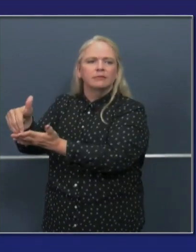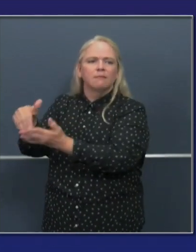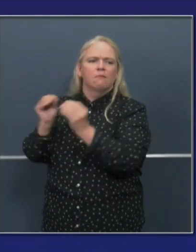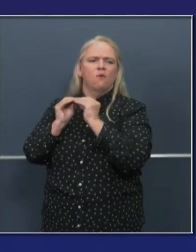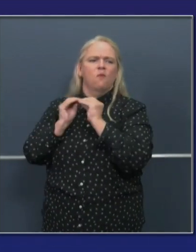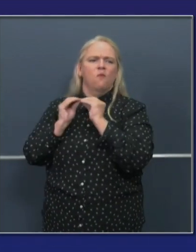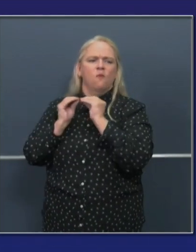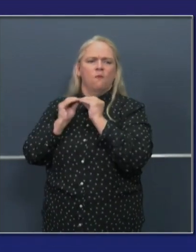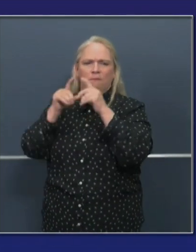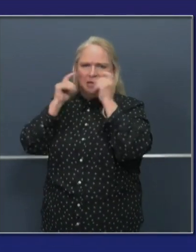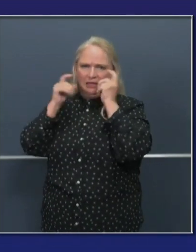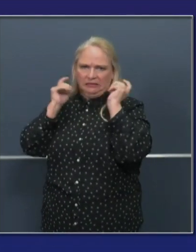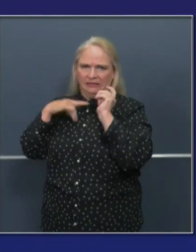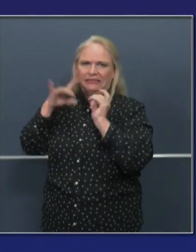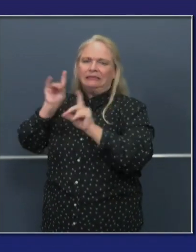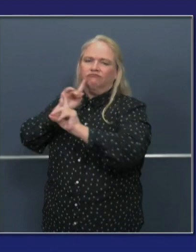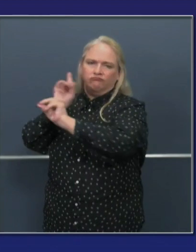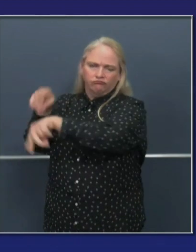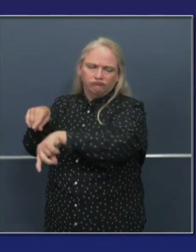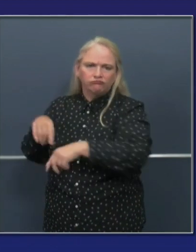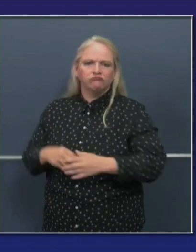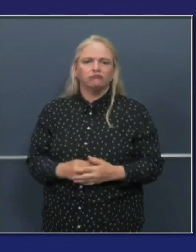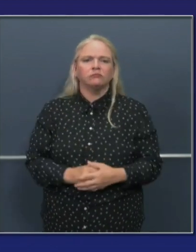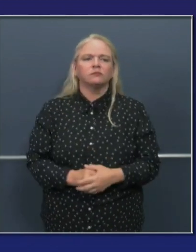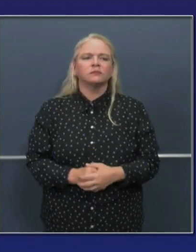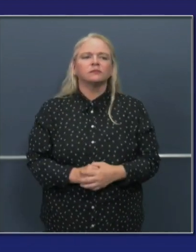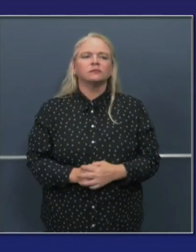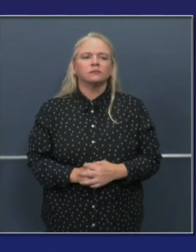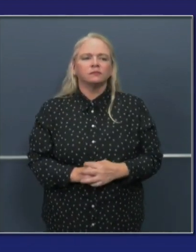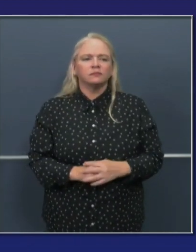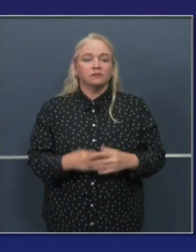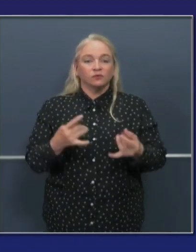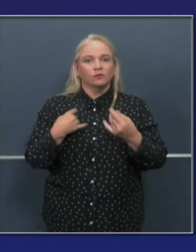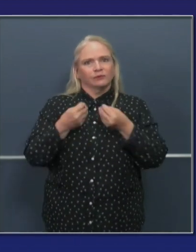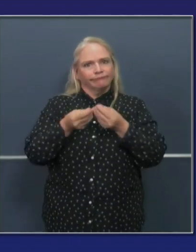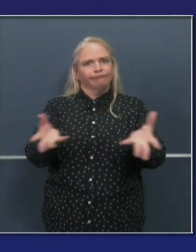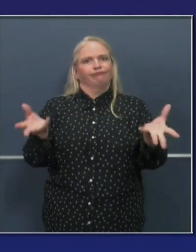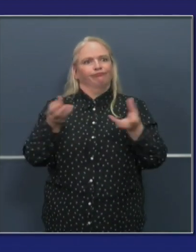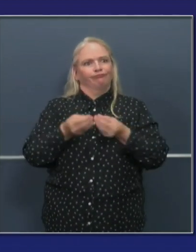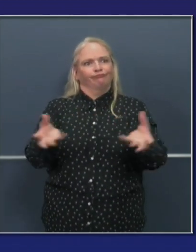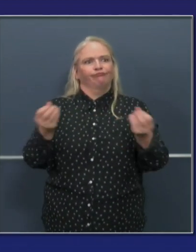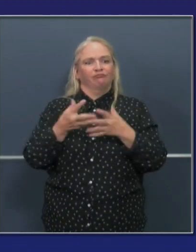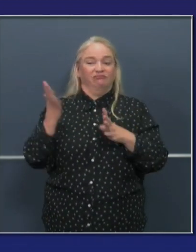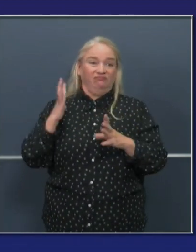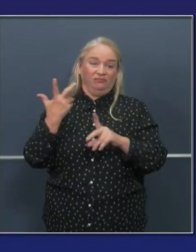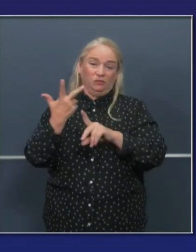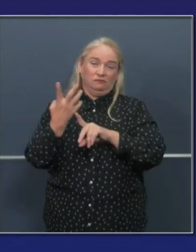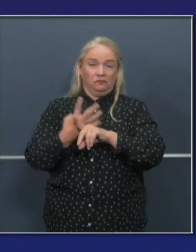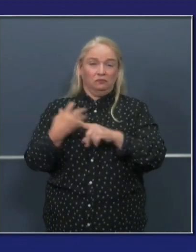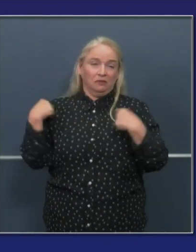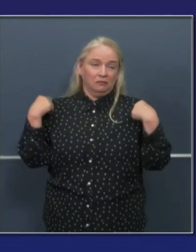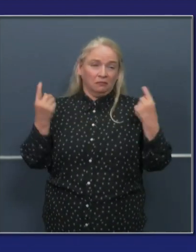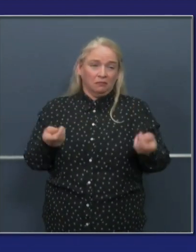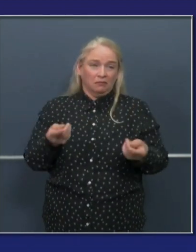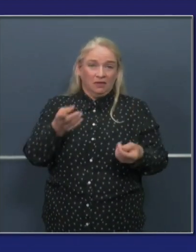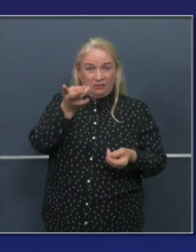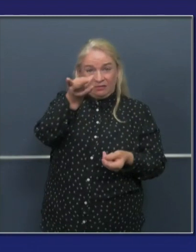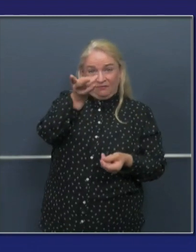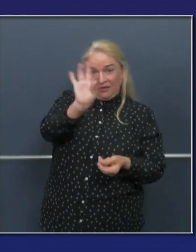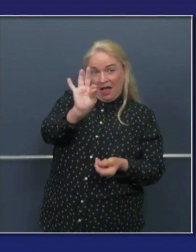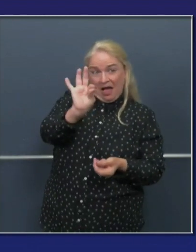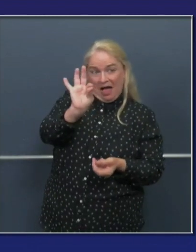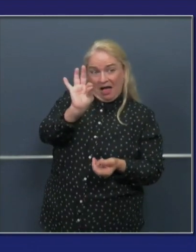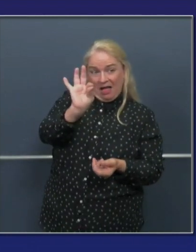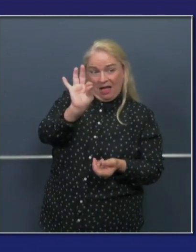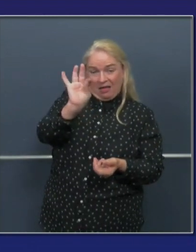slide, 201 million procedure masks we've distributed just in the last 4 months, 79 million N95